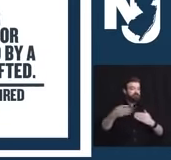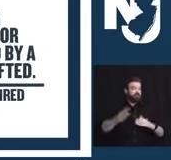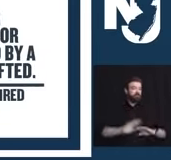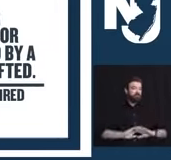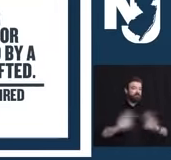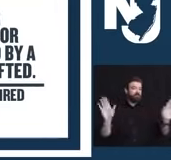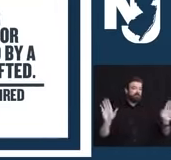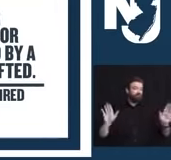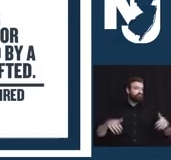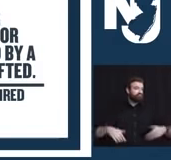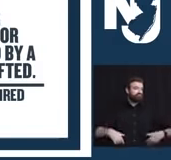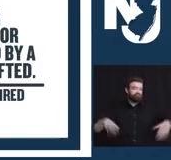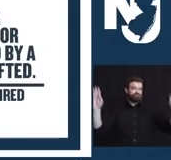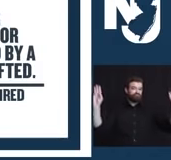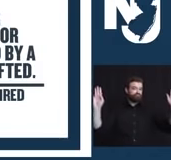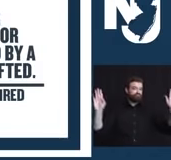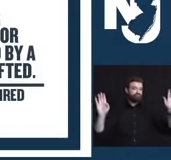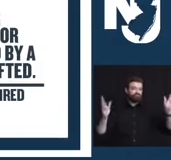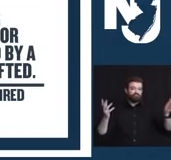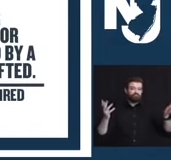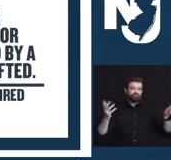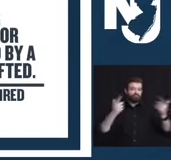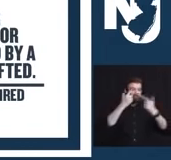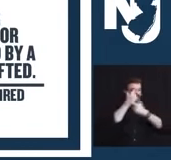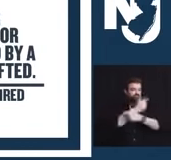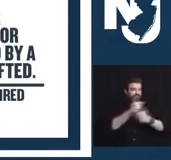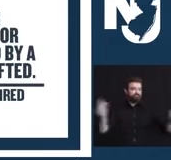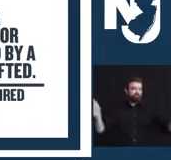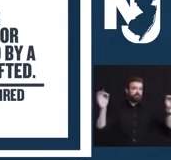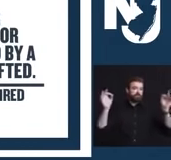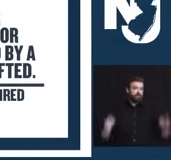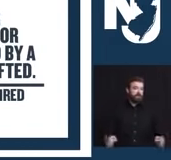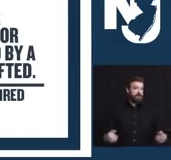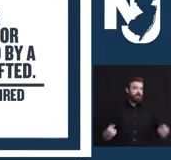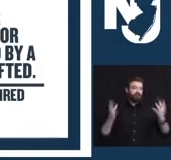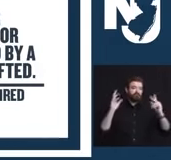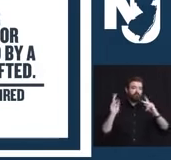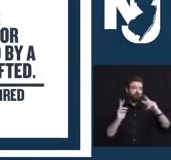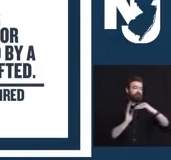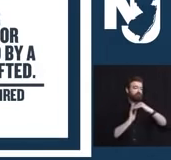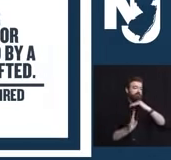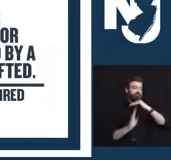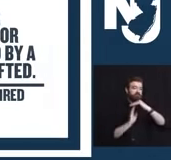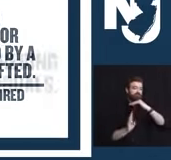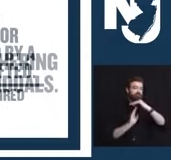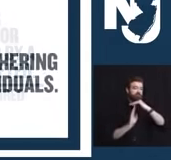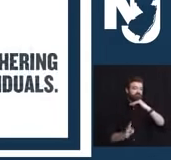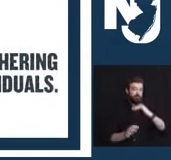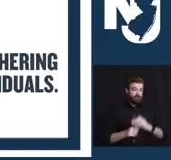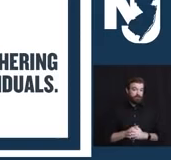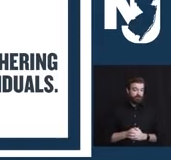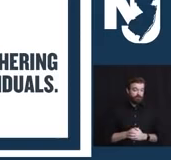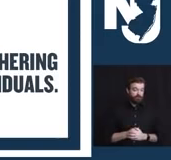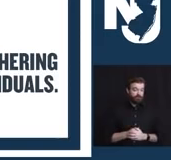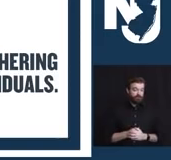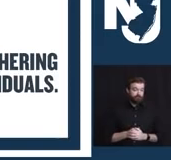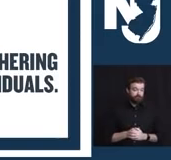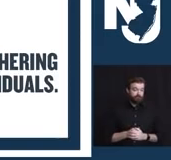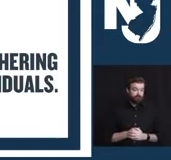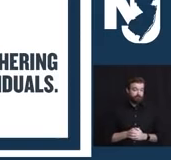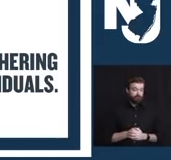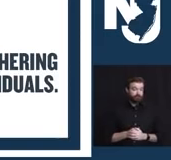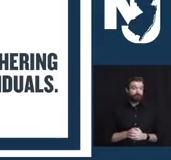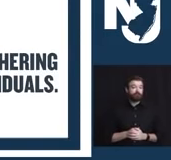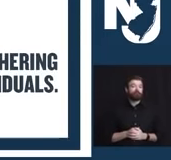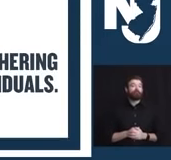distance between individuals and groups. We are also substantially revising our indoor gathering